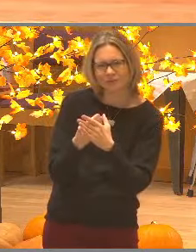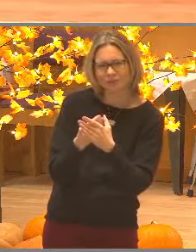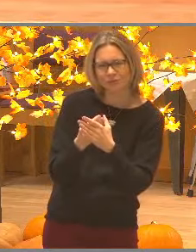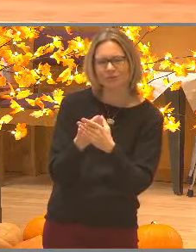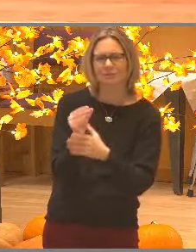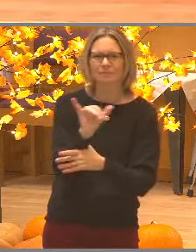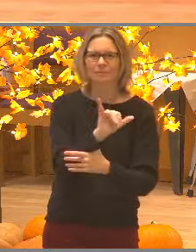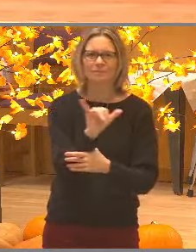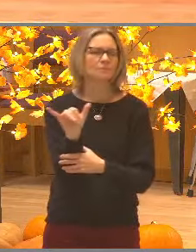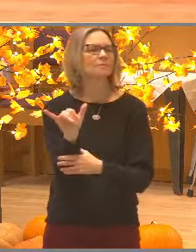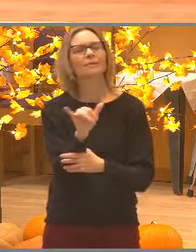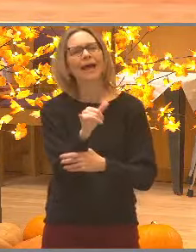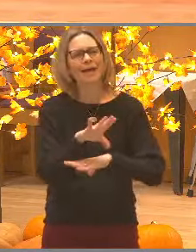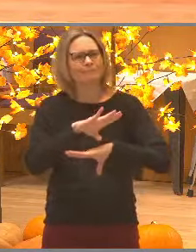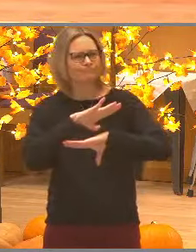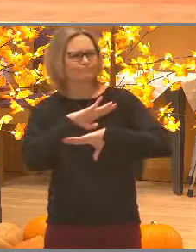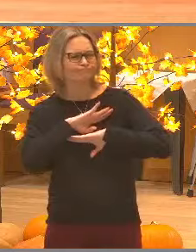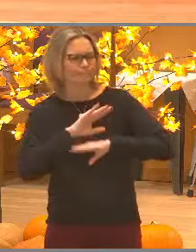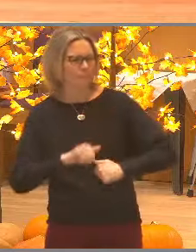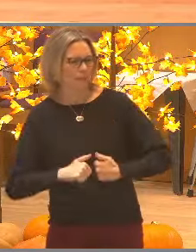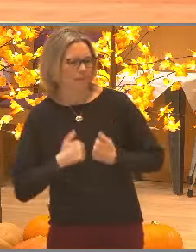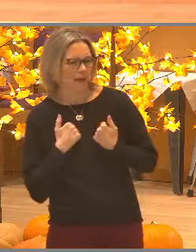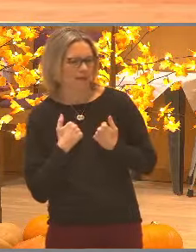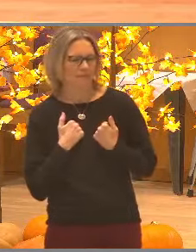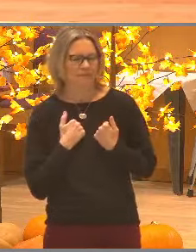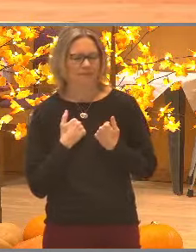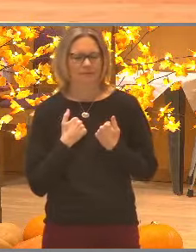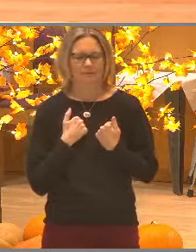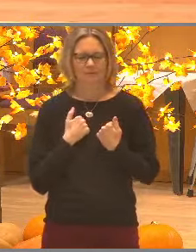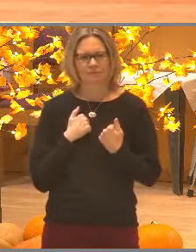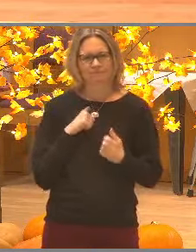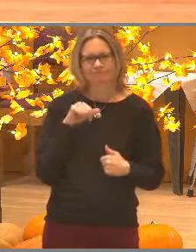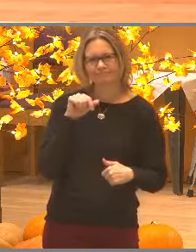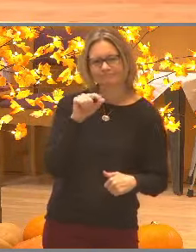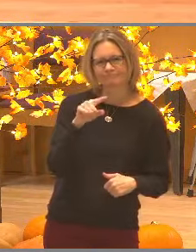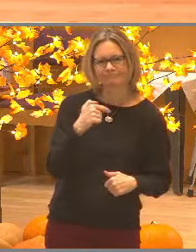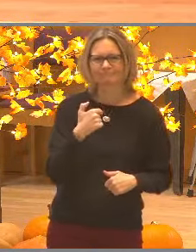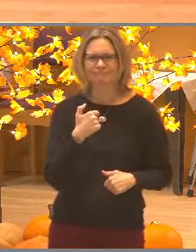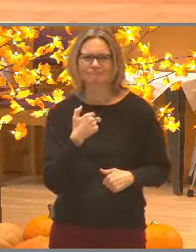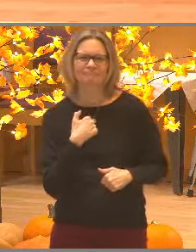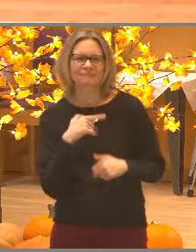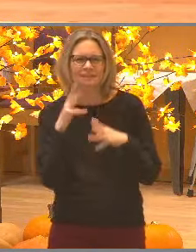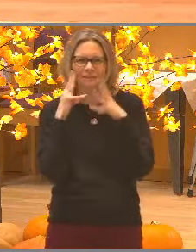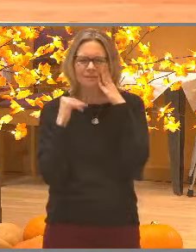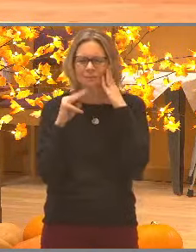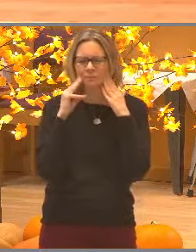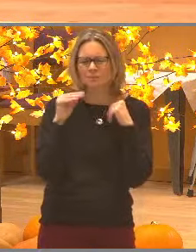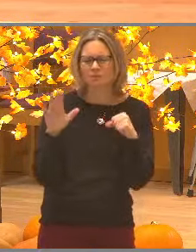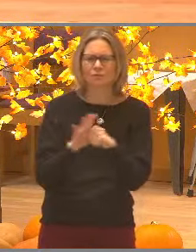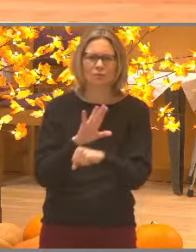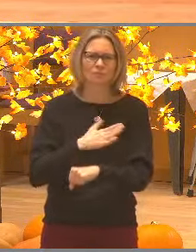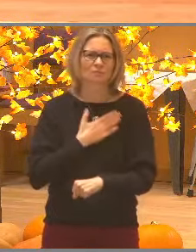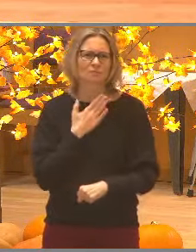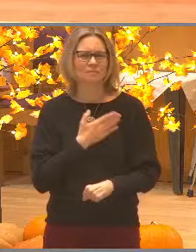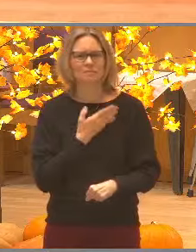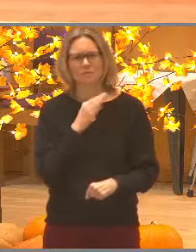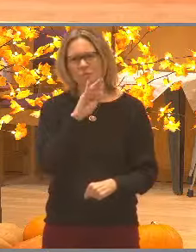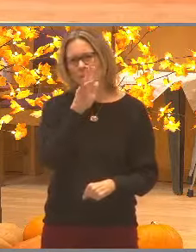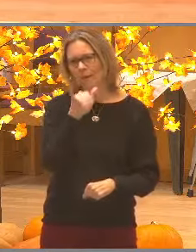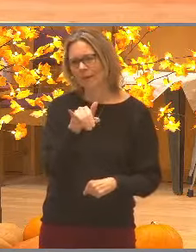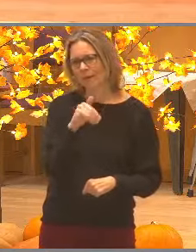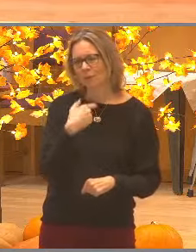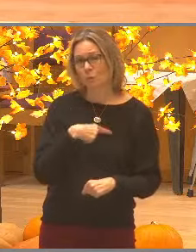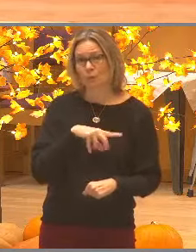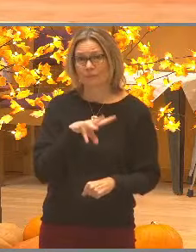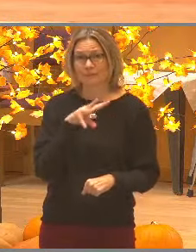the fulfillment in our lives so that you and I may experience complete joy when we receive,